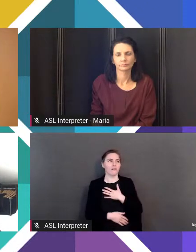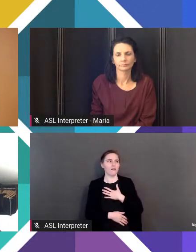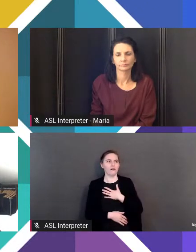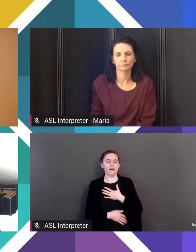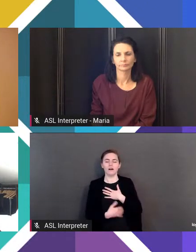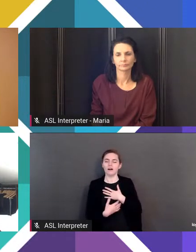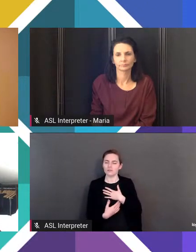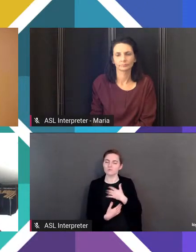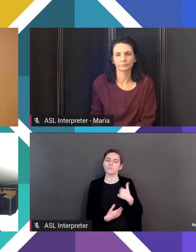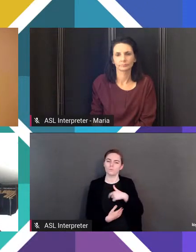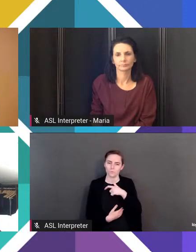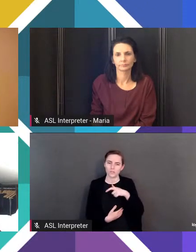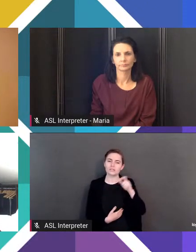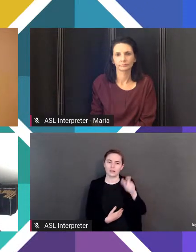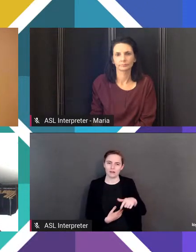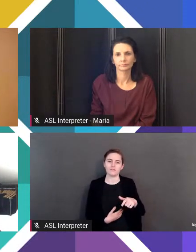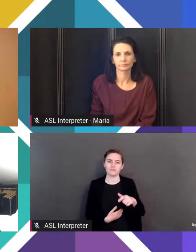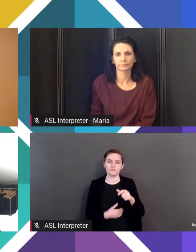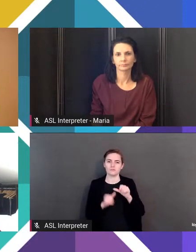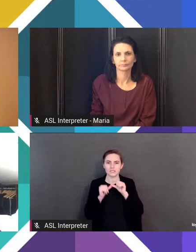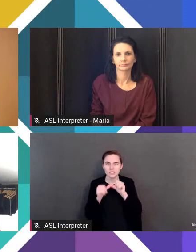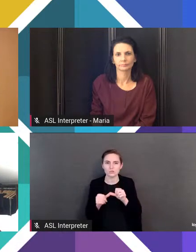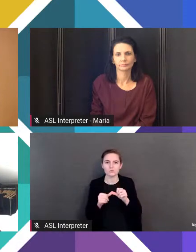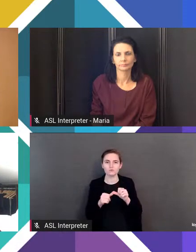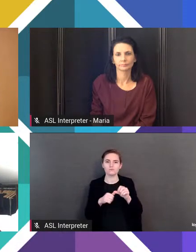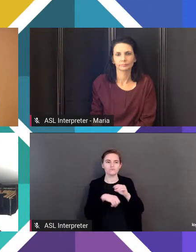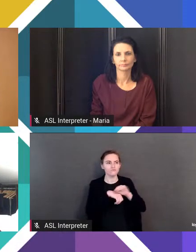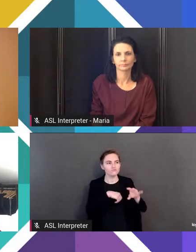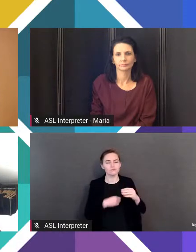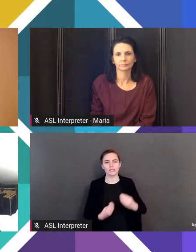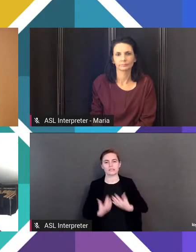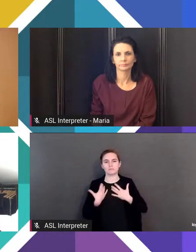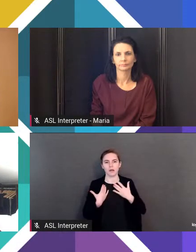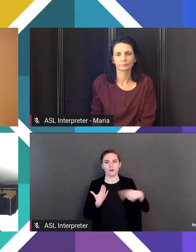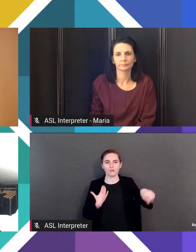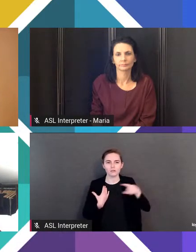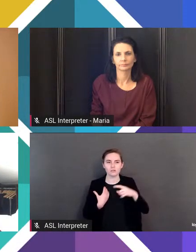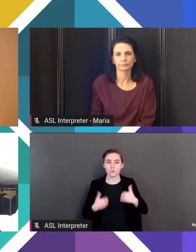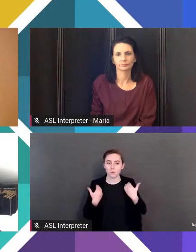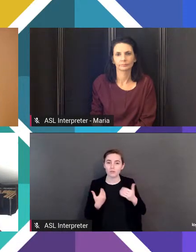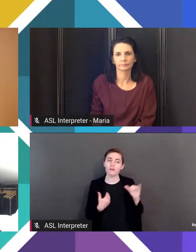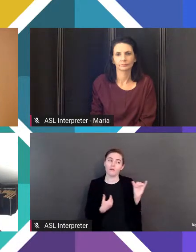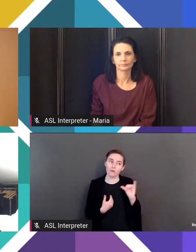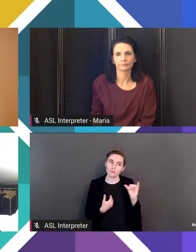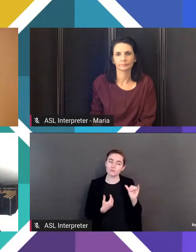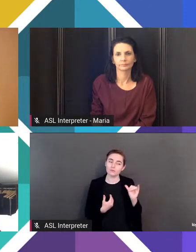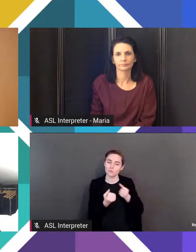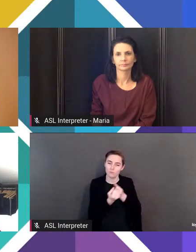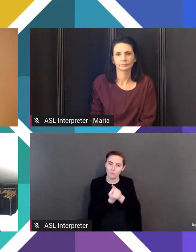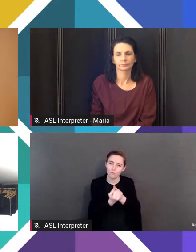to be, you know, inspiring them and supporting them too. So,